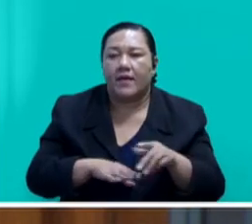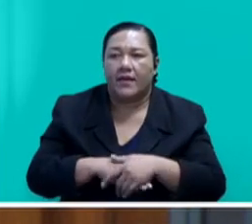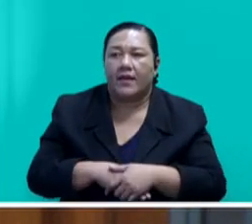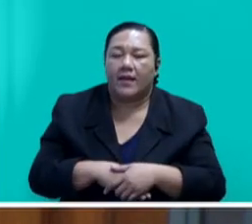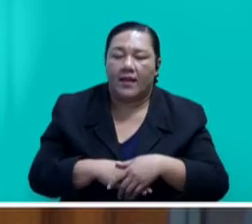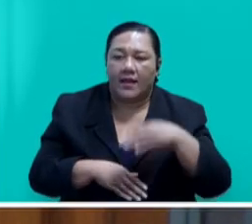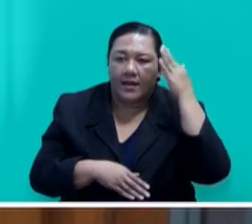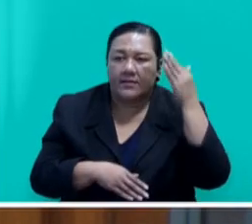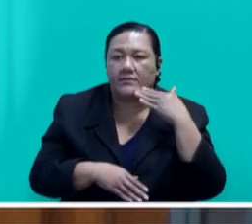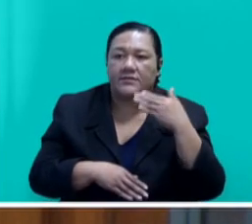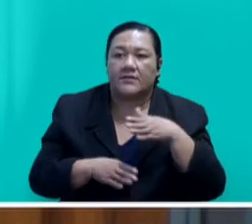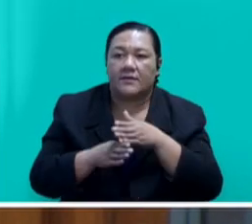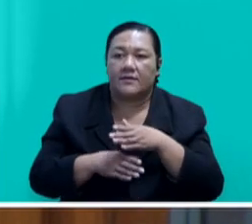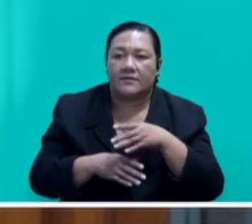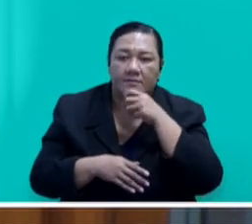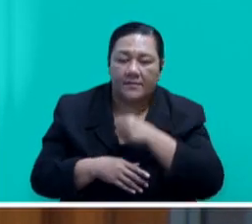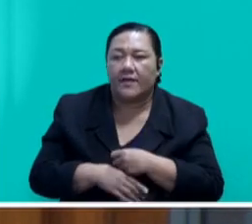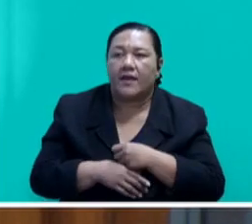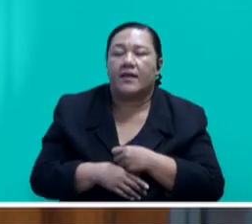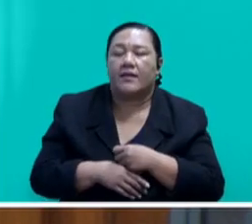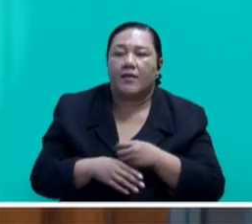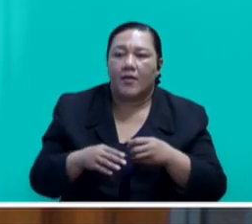Vinaka, and a very good afternoon to you all.